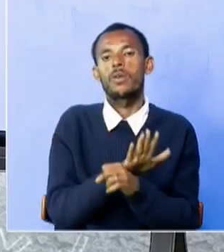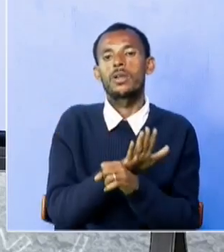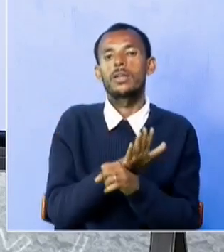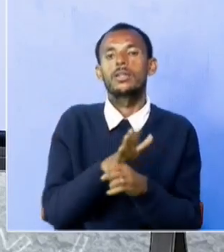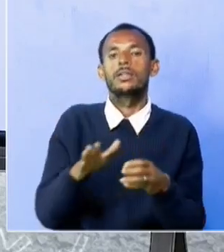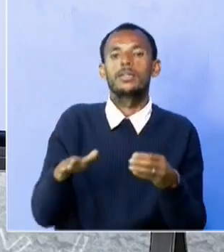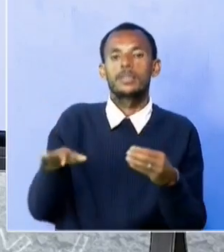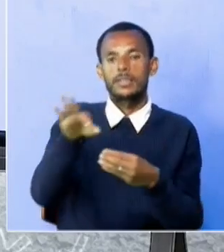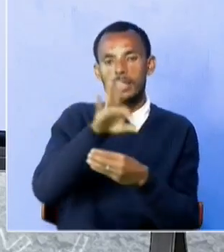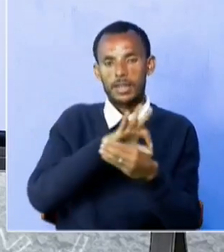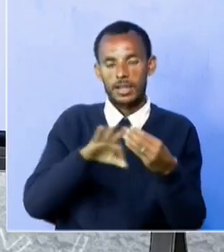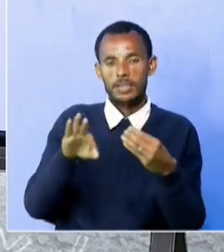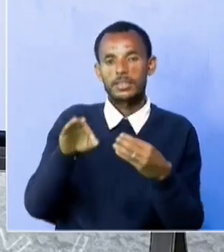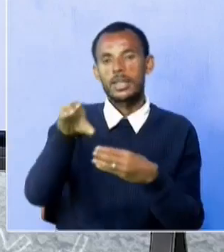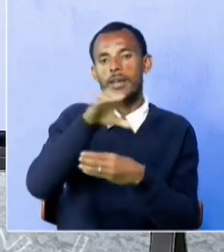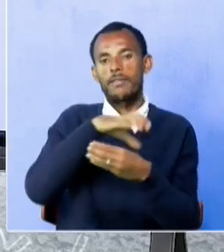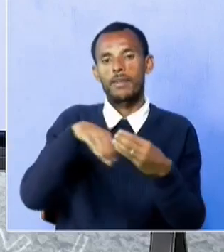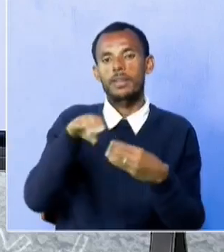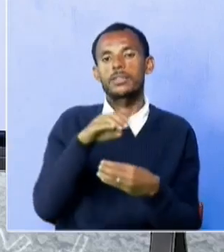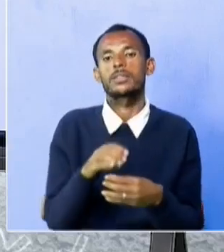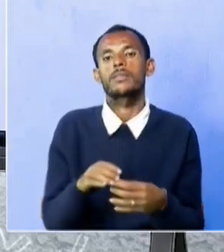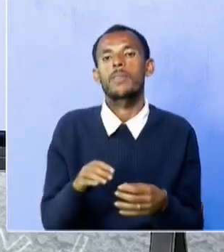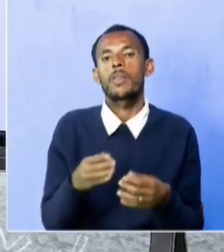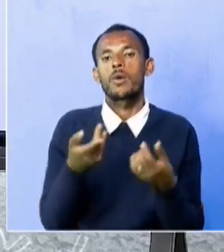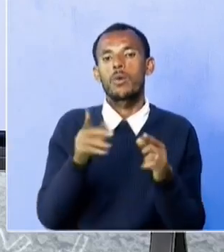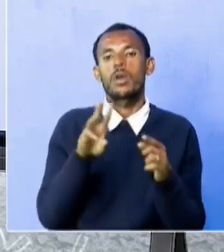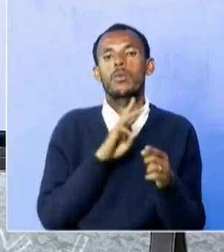a circumference. So when we come to